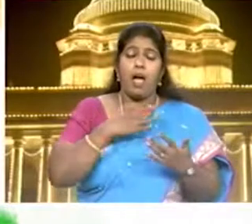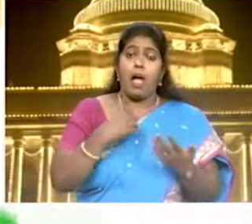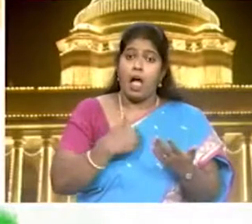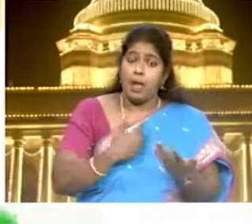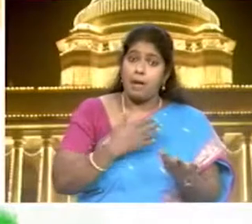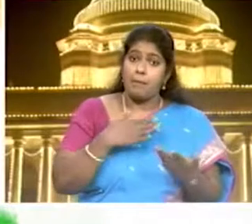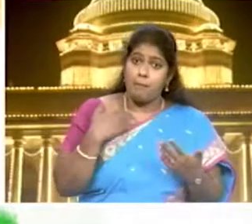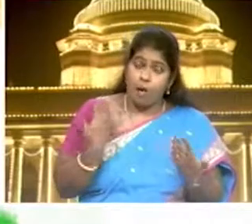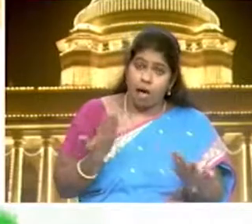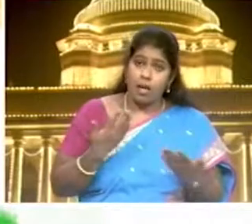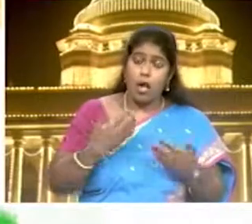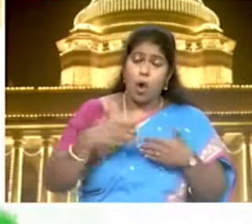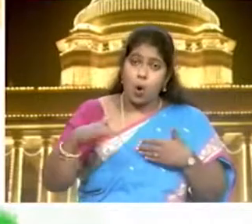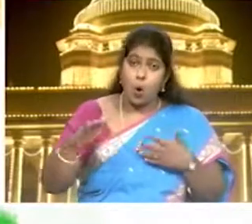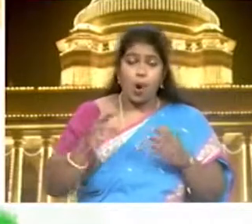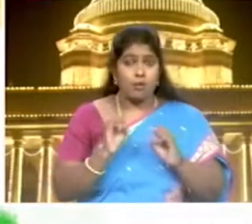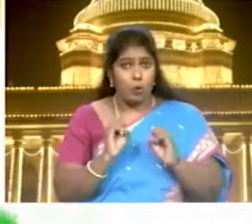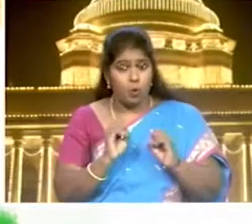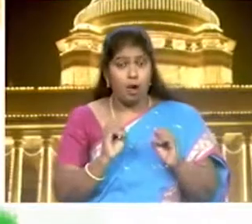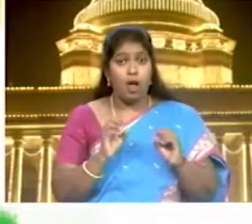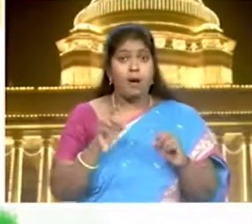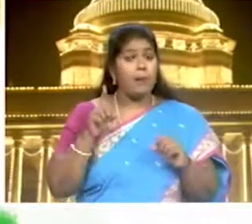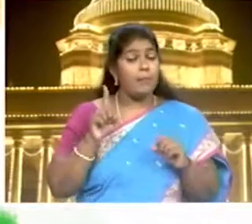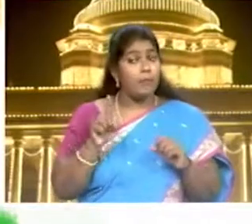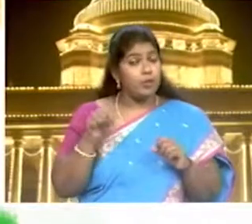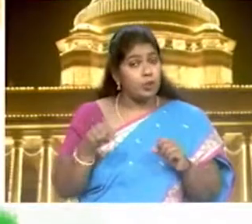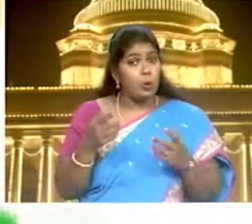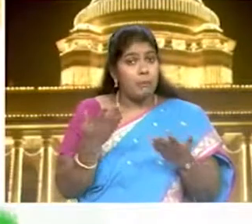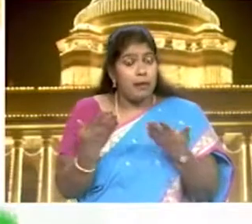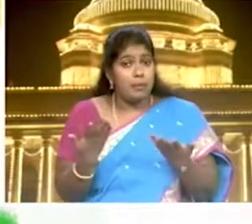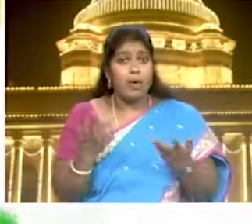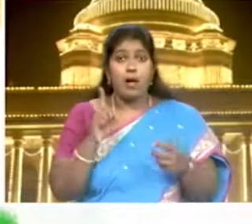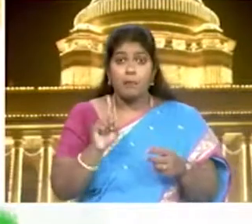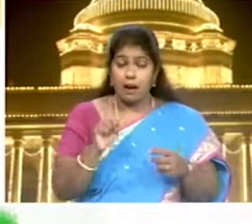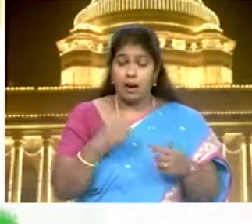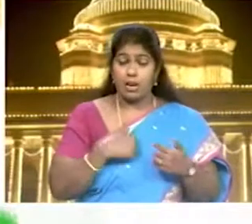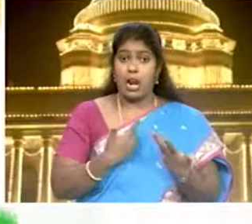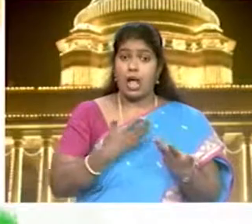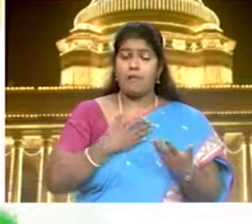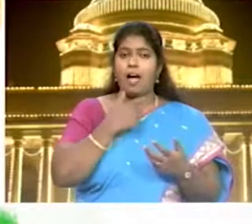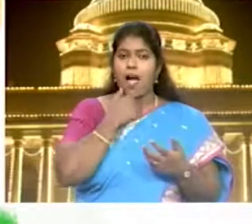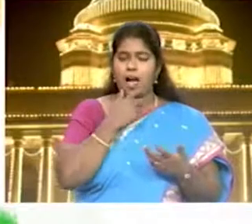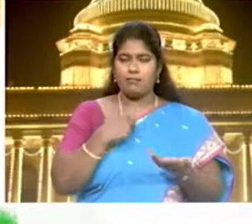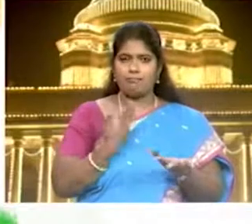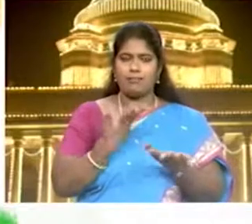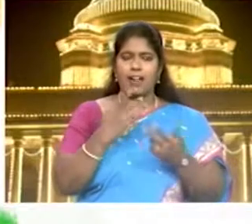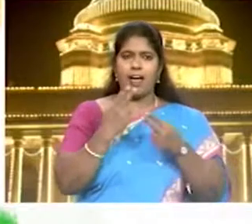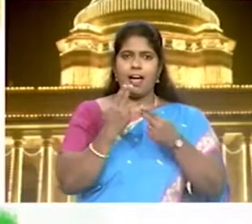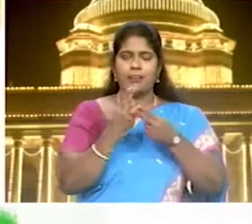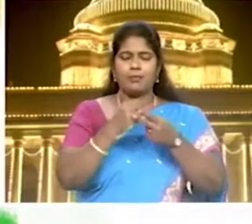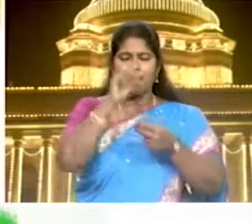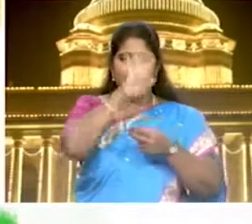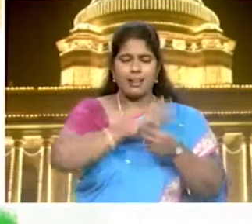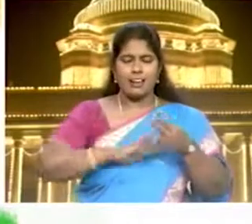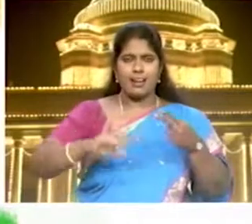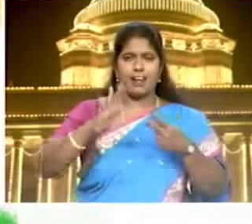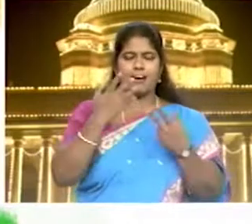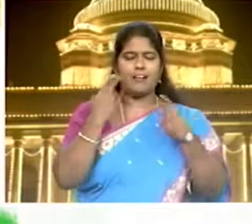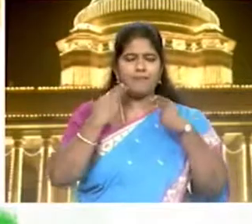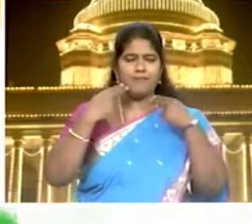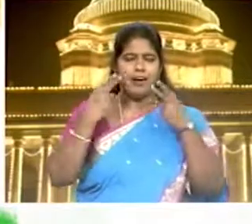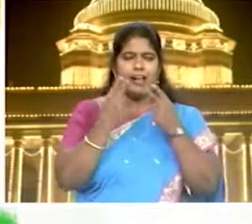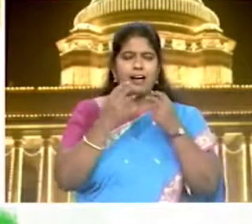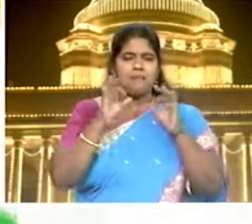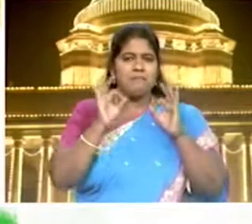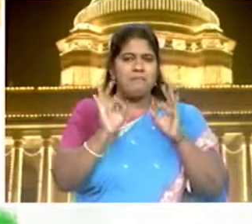so will you, but on our bones will arise the great tale of a new India. This is